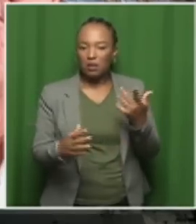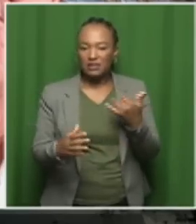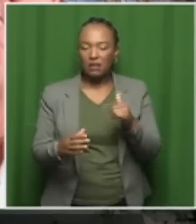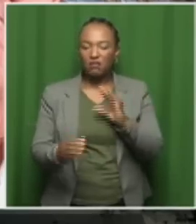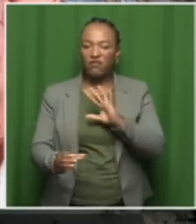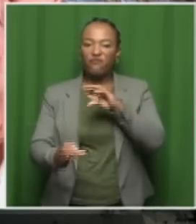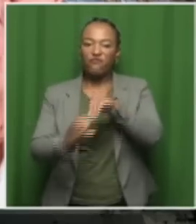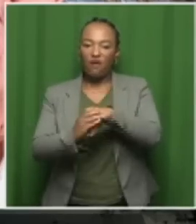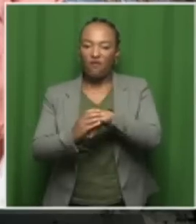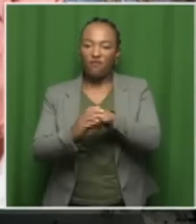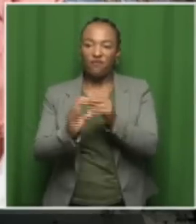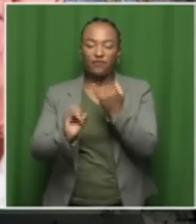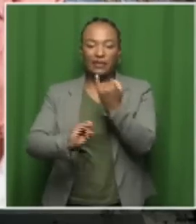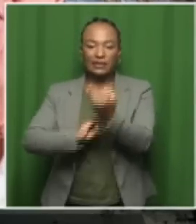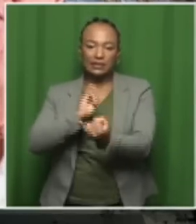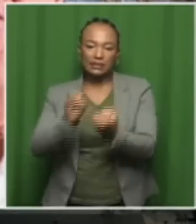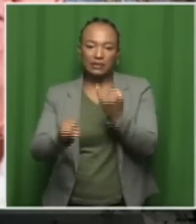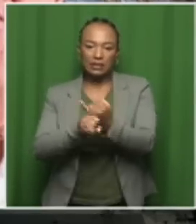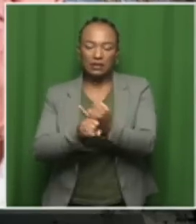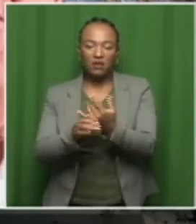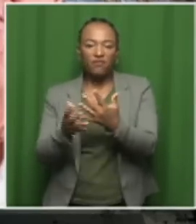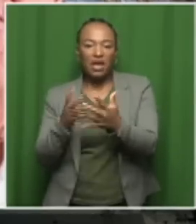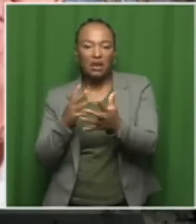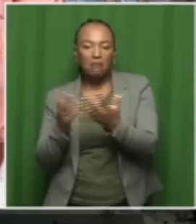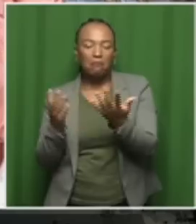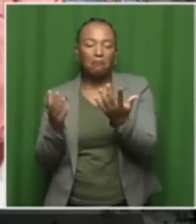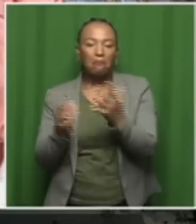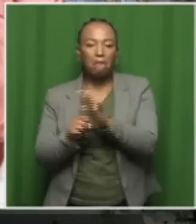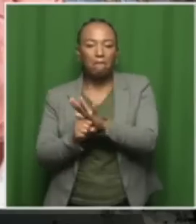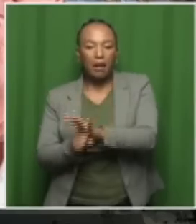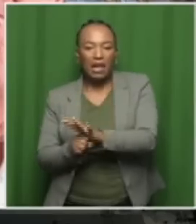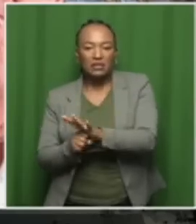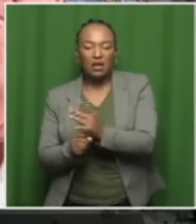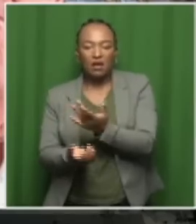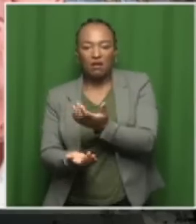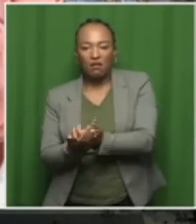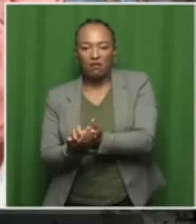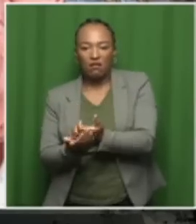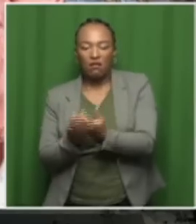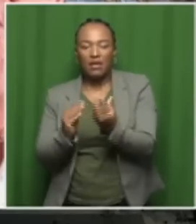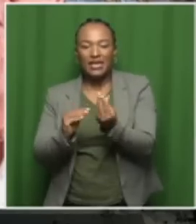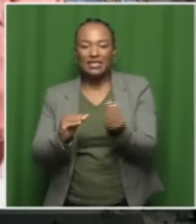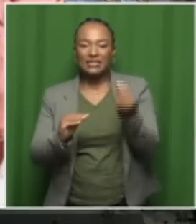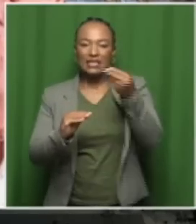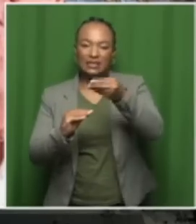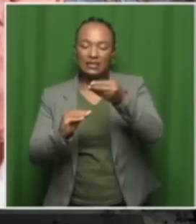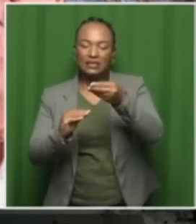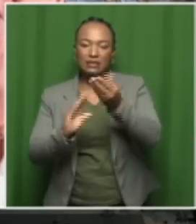mean, in the light of inflationary pressures and interest rate hikes with the major economies?